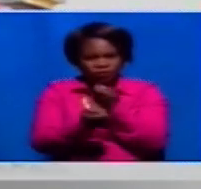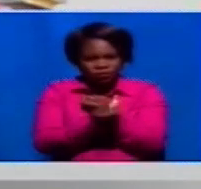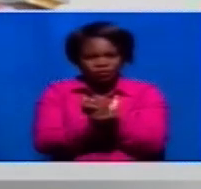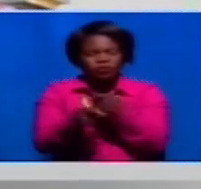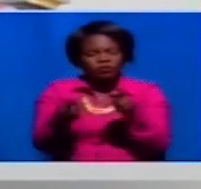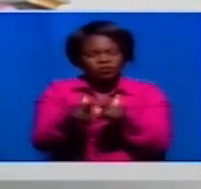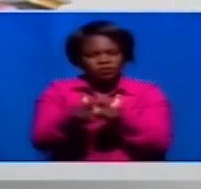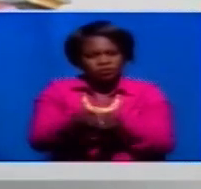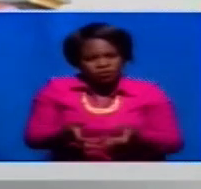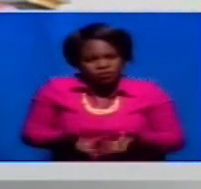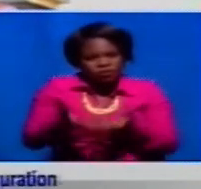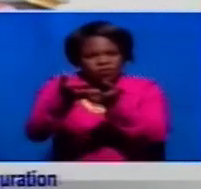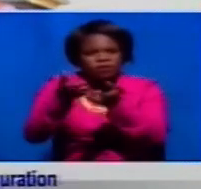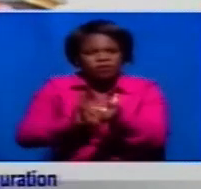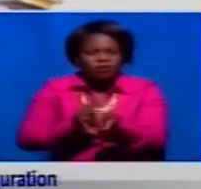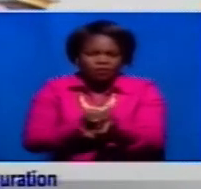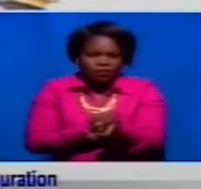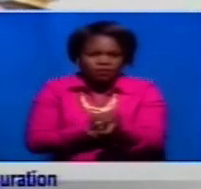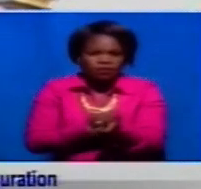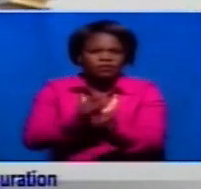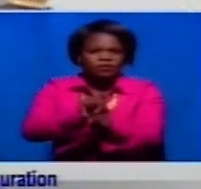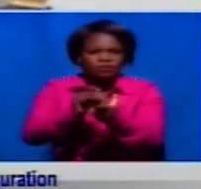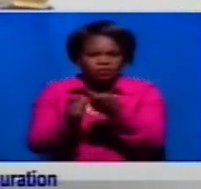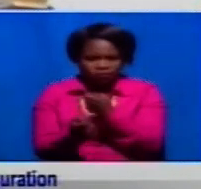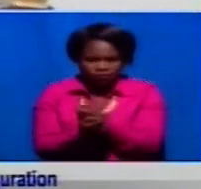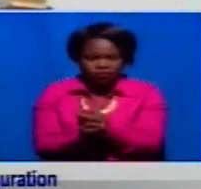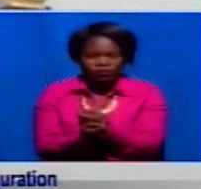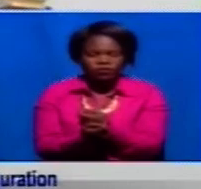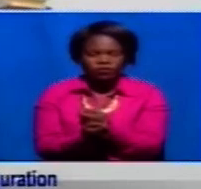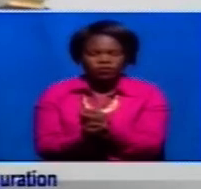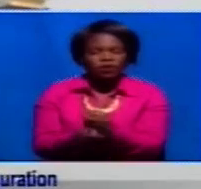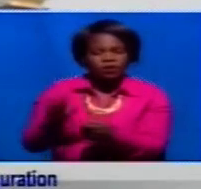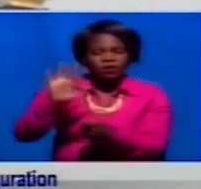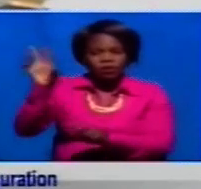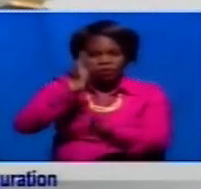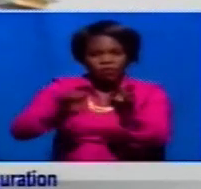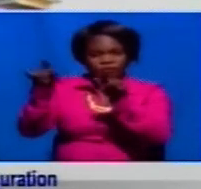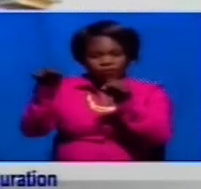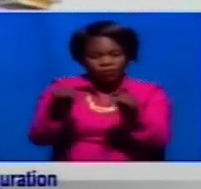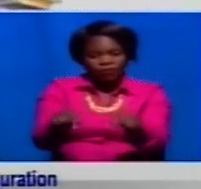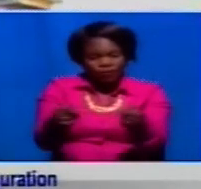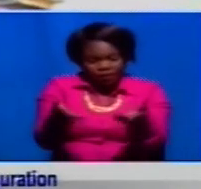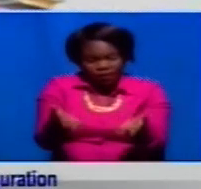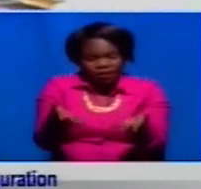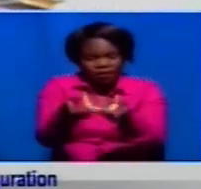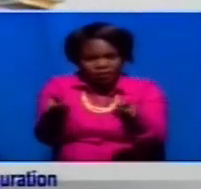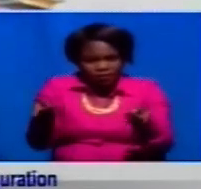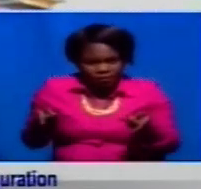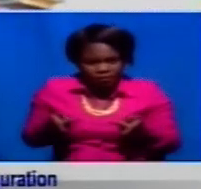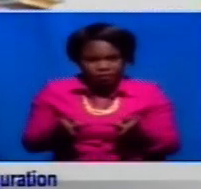drivers to drive the reforms. Your visit here, Your Excellency, to this facility